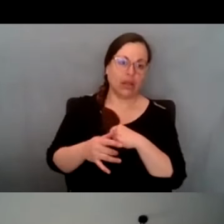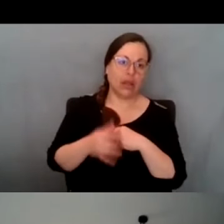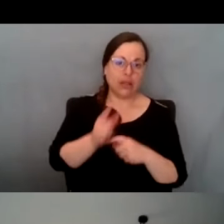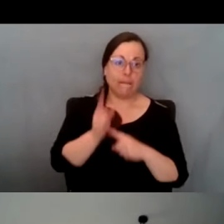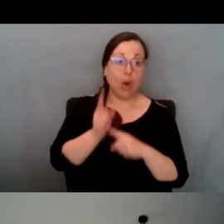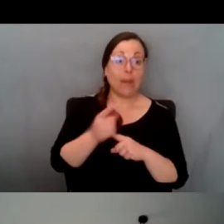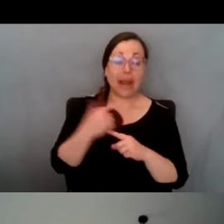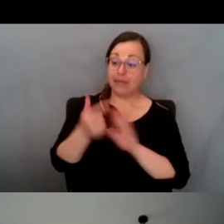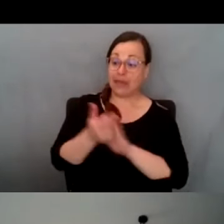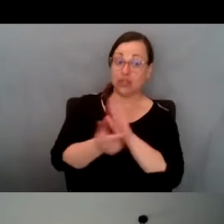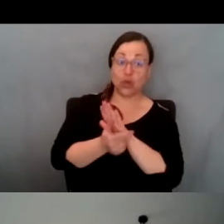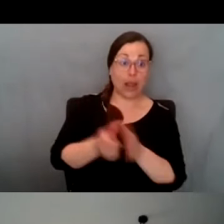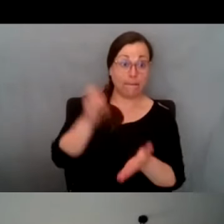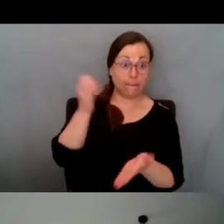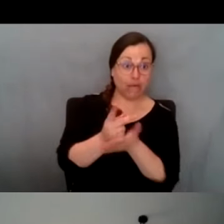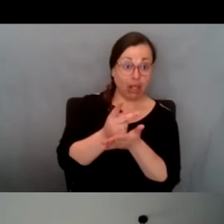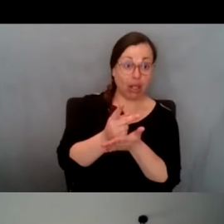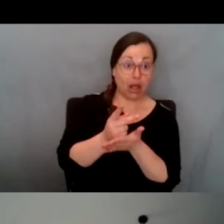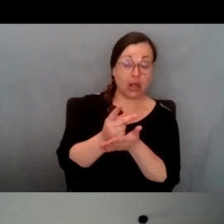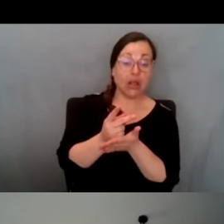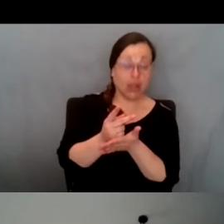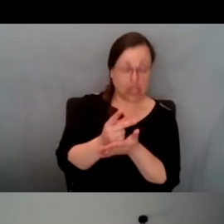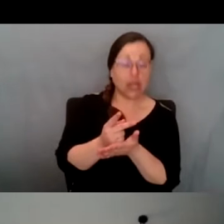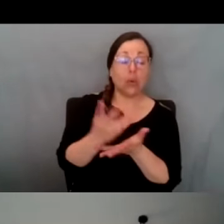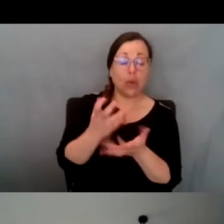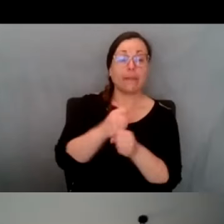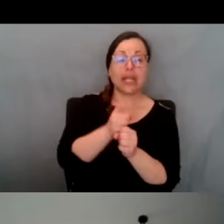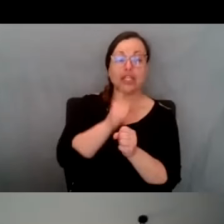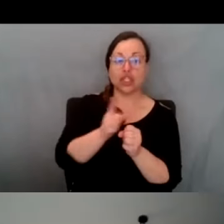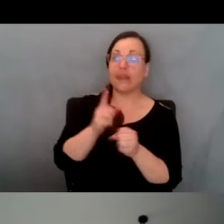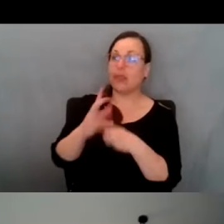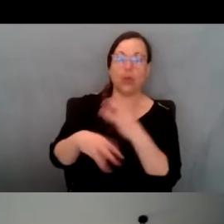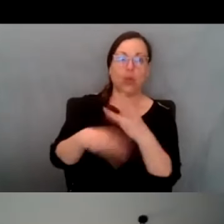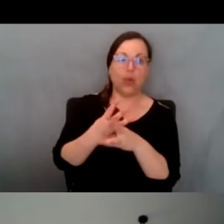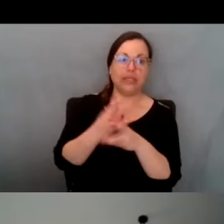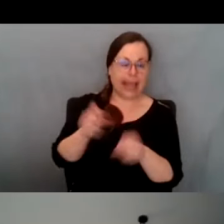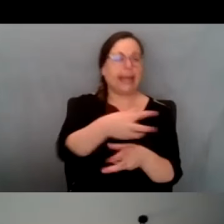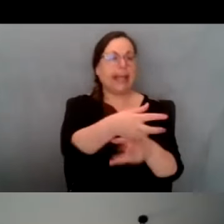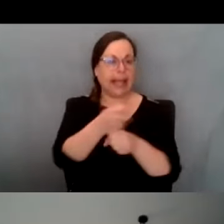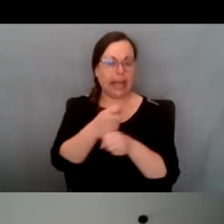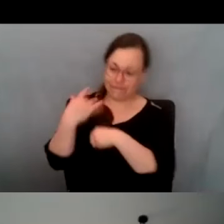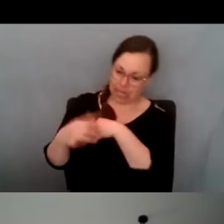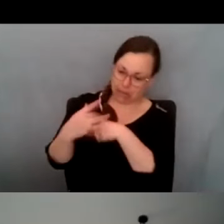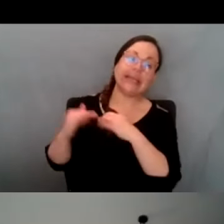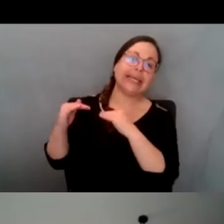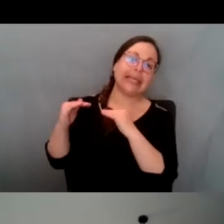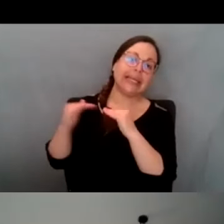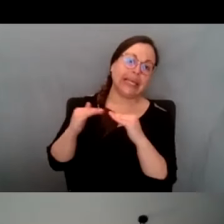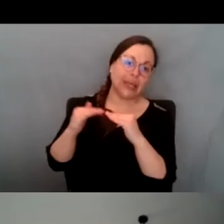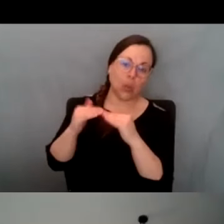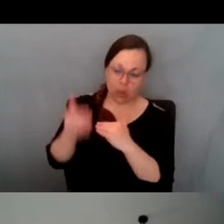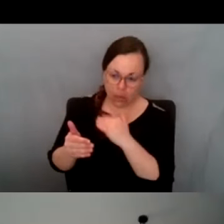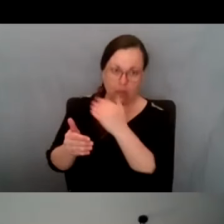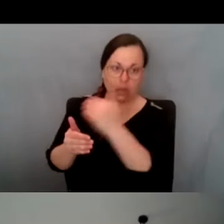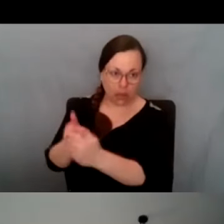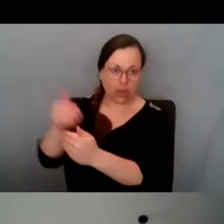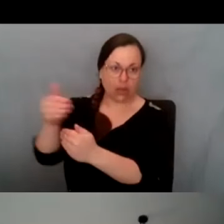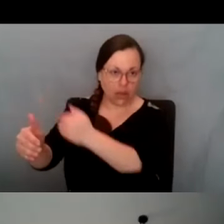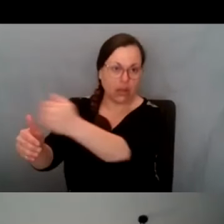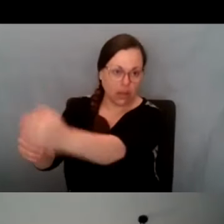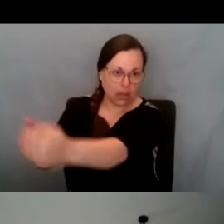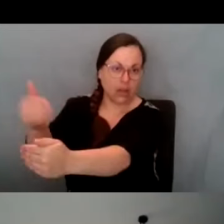regulatory approval, we want to make sure that we can make them available to the world at an equal pace. And I think this is something that's very important